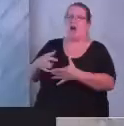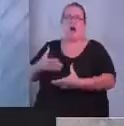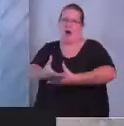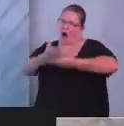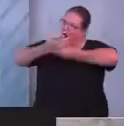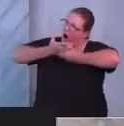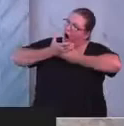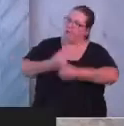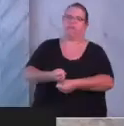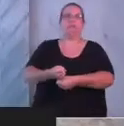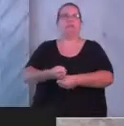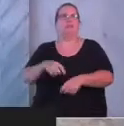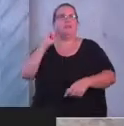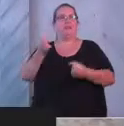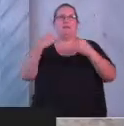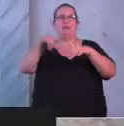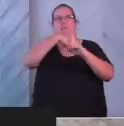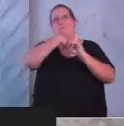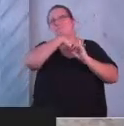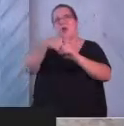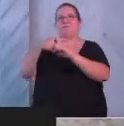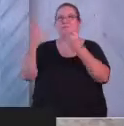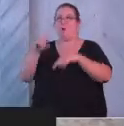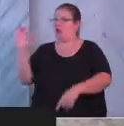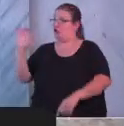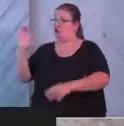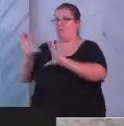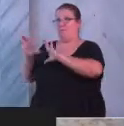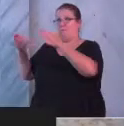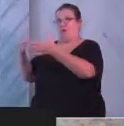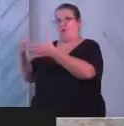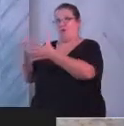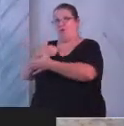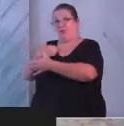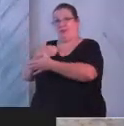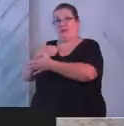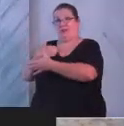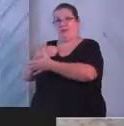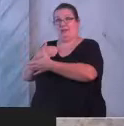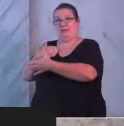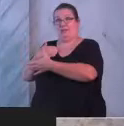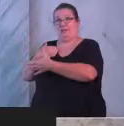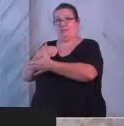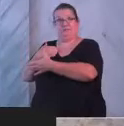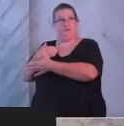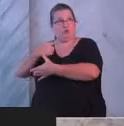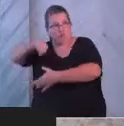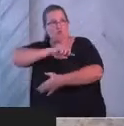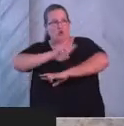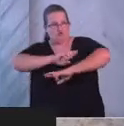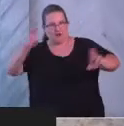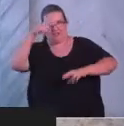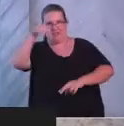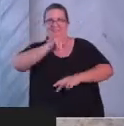a lot of positive news for us when the Conservative Party of Canada platform completely is prepared for this kind